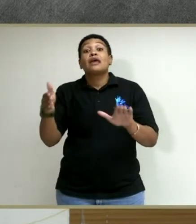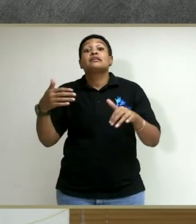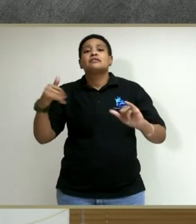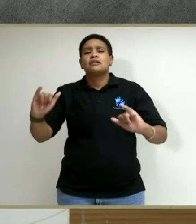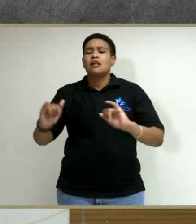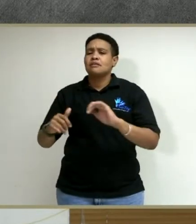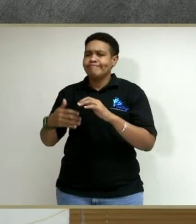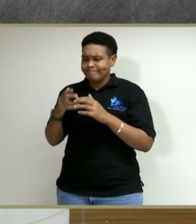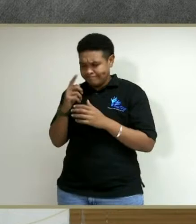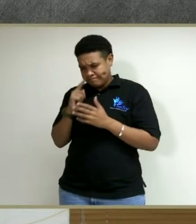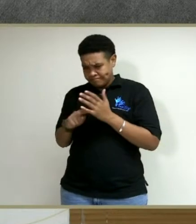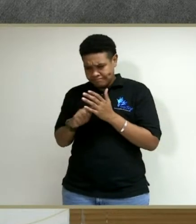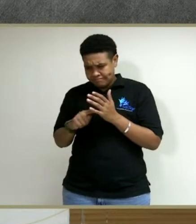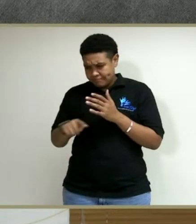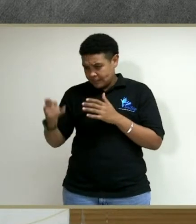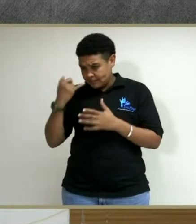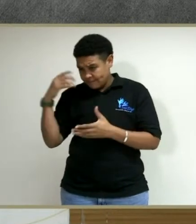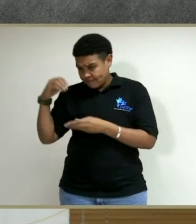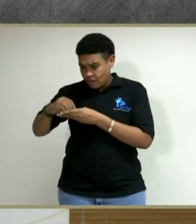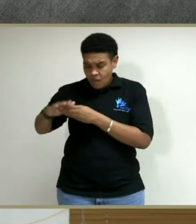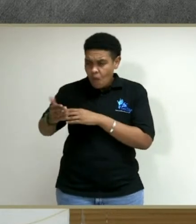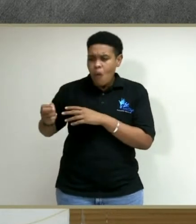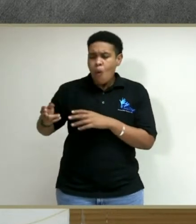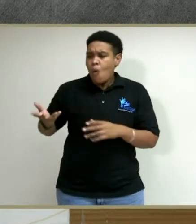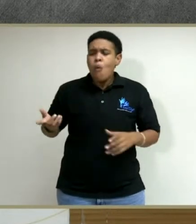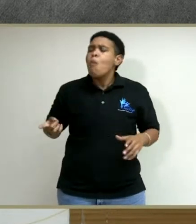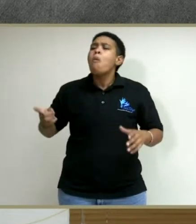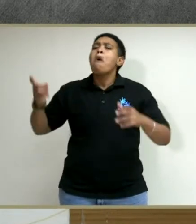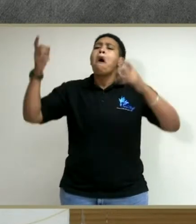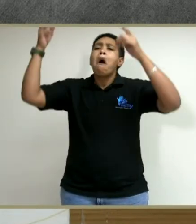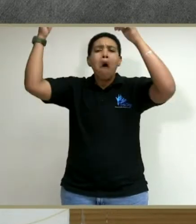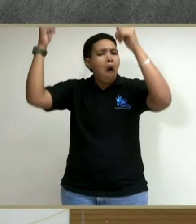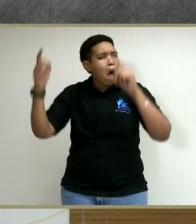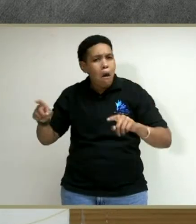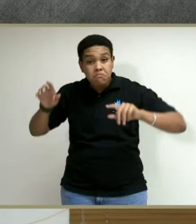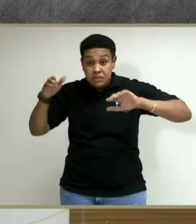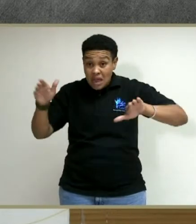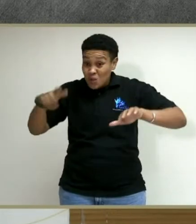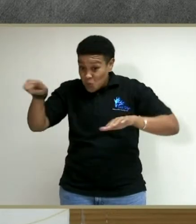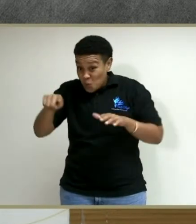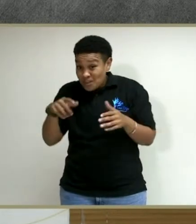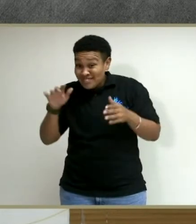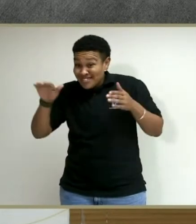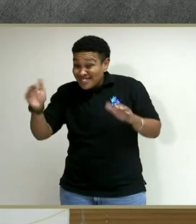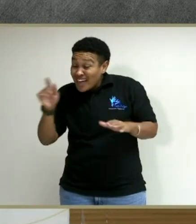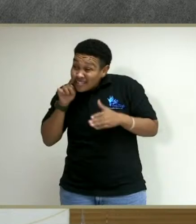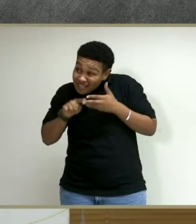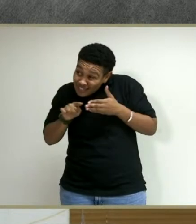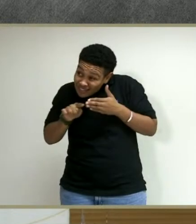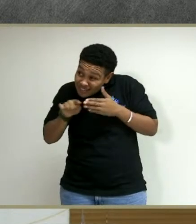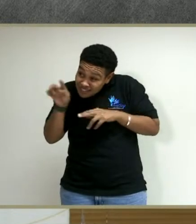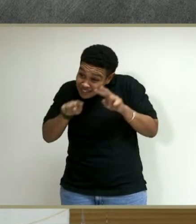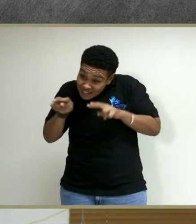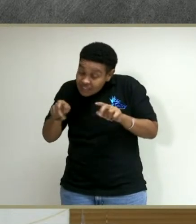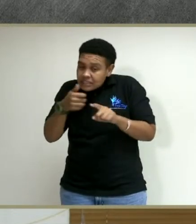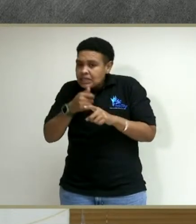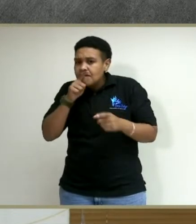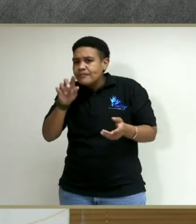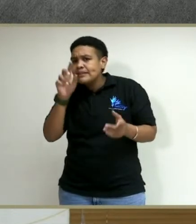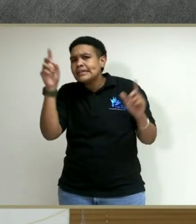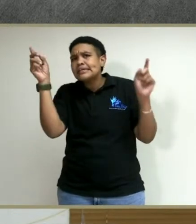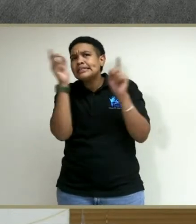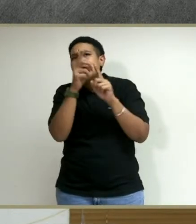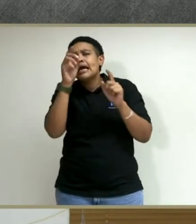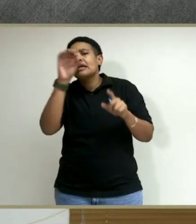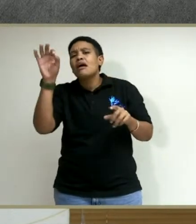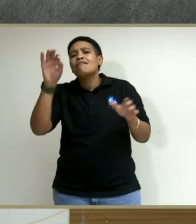under investigation, and those deaths that are under investigation, the date of death has